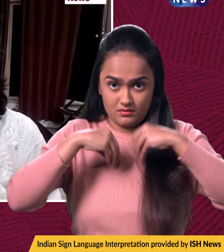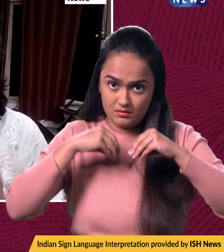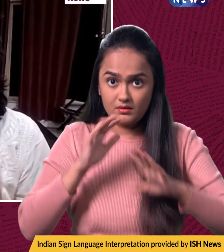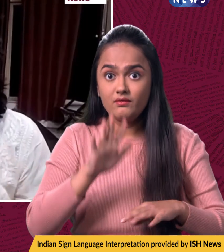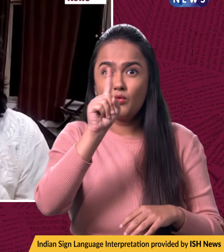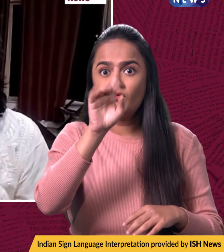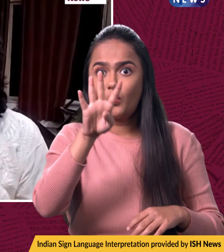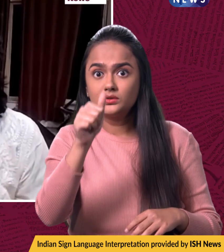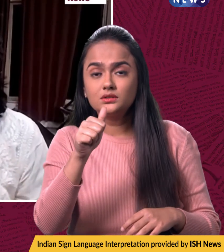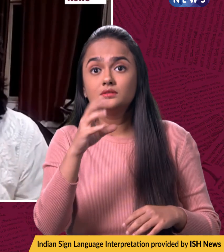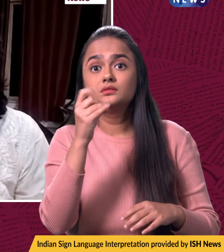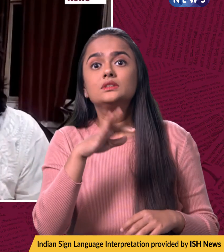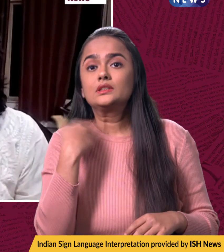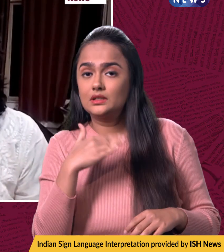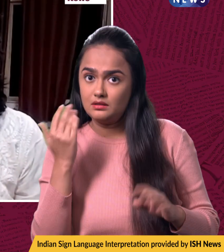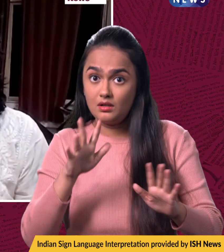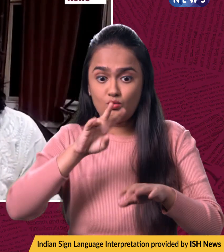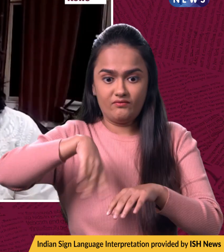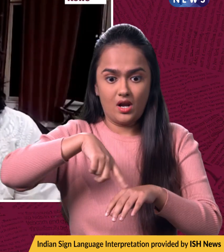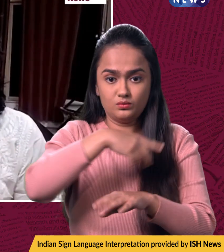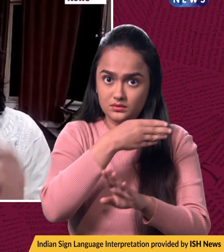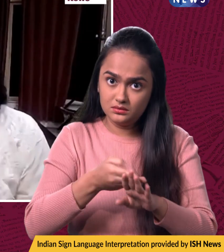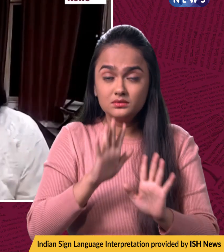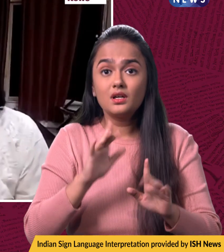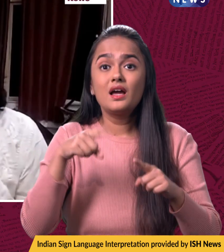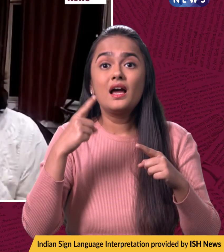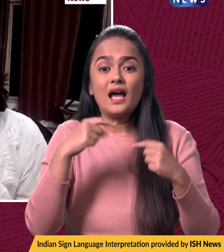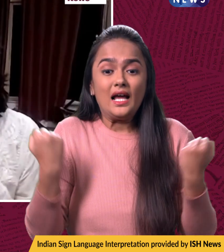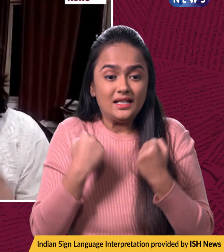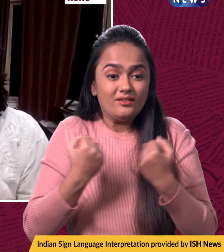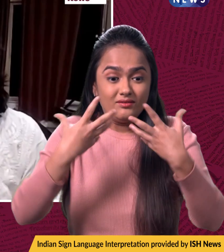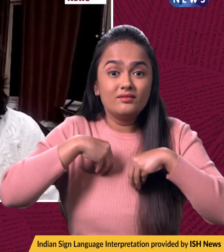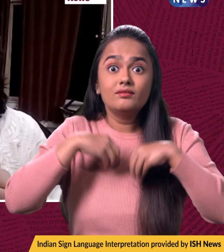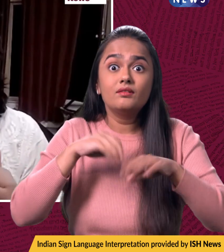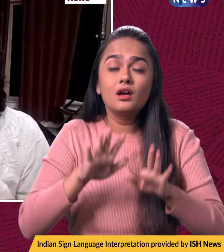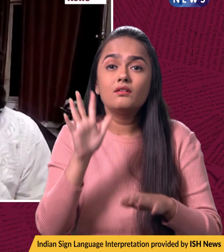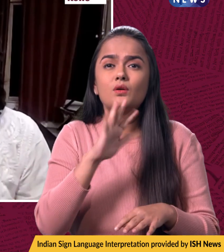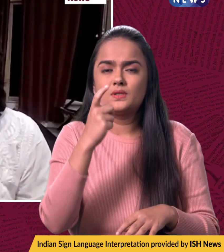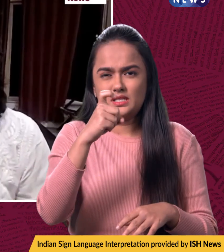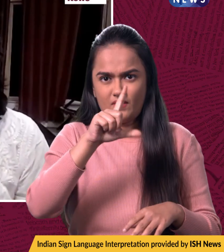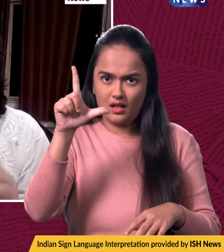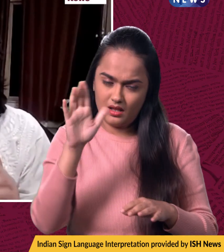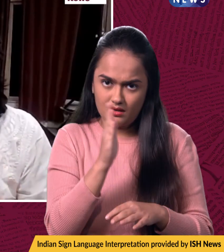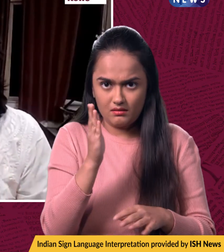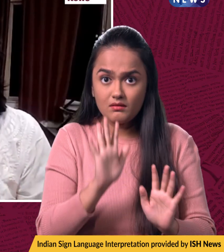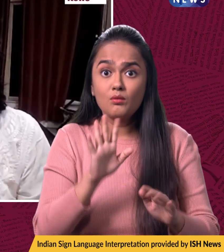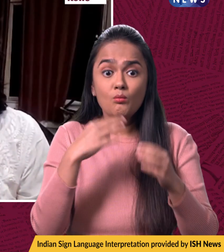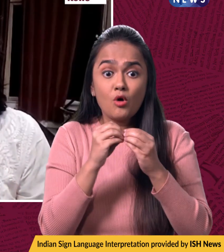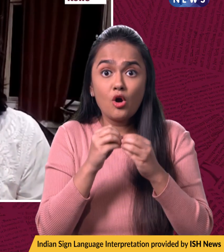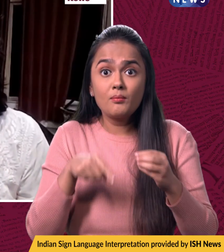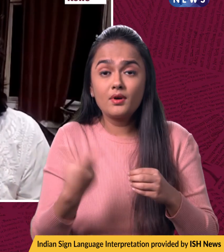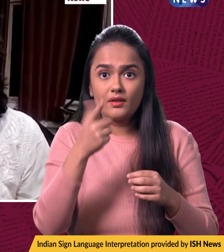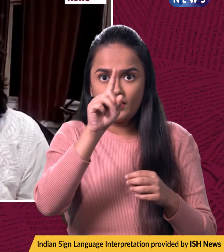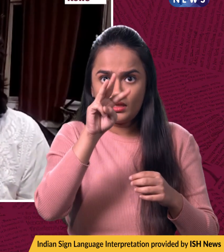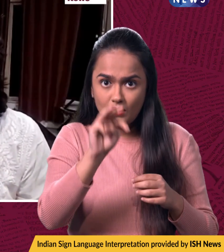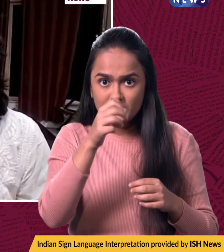and 146 deaths in the last 24 hours. Active caseload is now at 7 lakh. Mumbai has